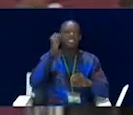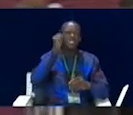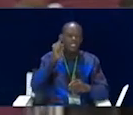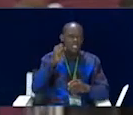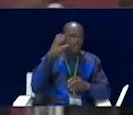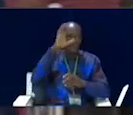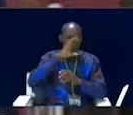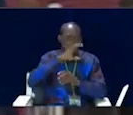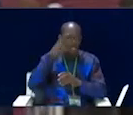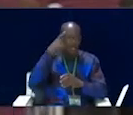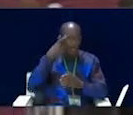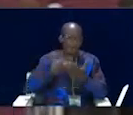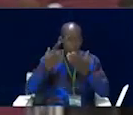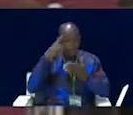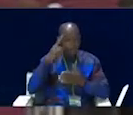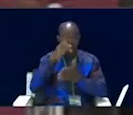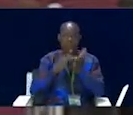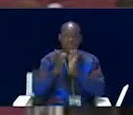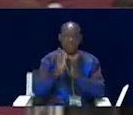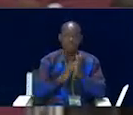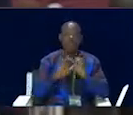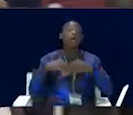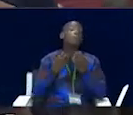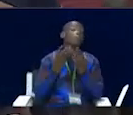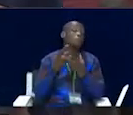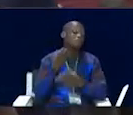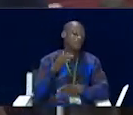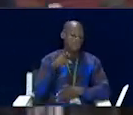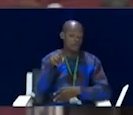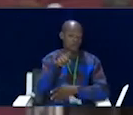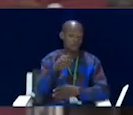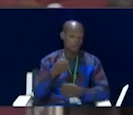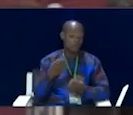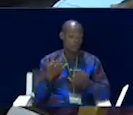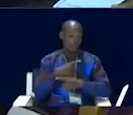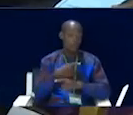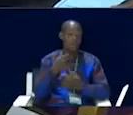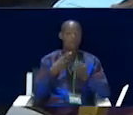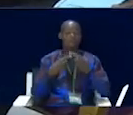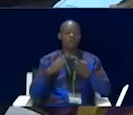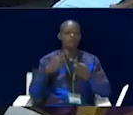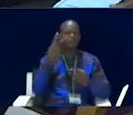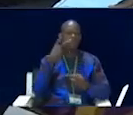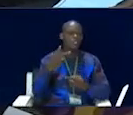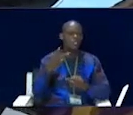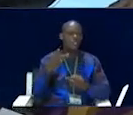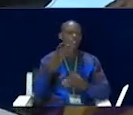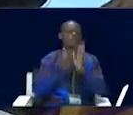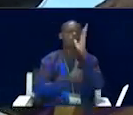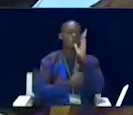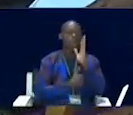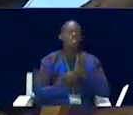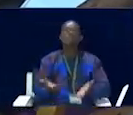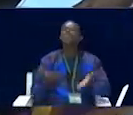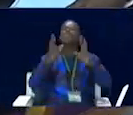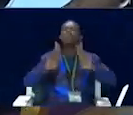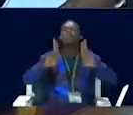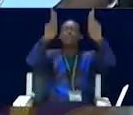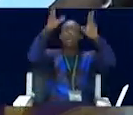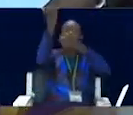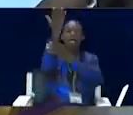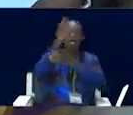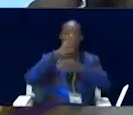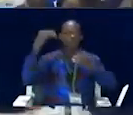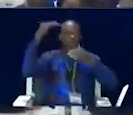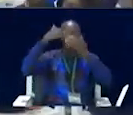God. How many of us today have come to seek God? If you have come to seek God, can you raise your hand above your head and say, God, I am